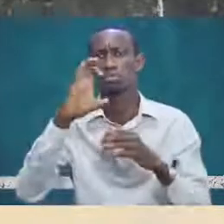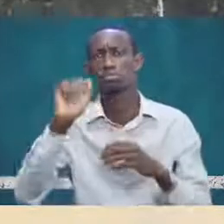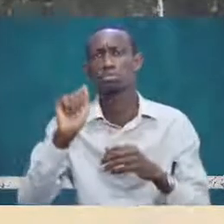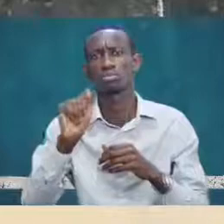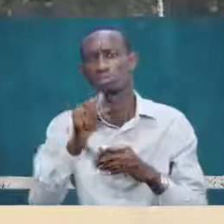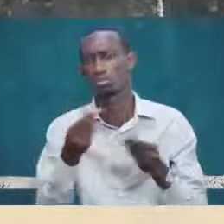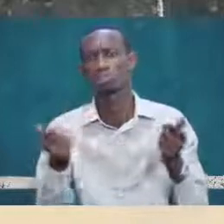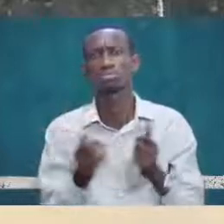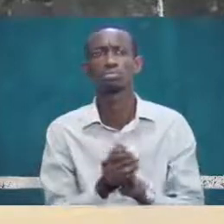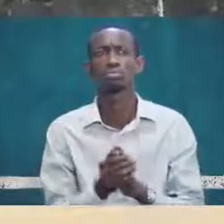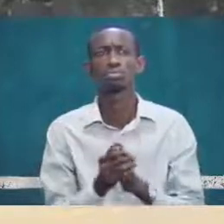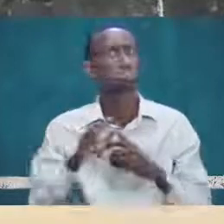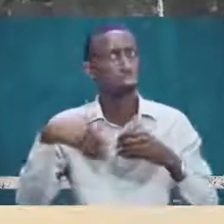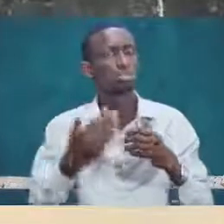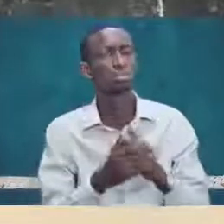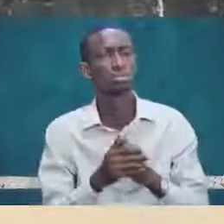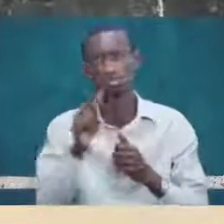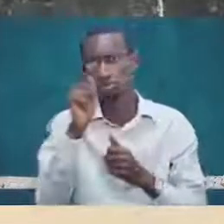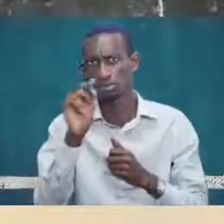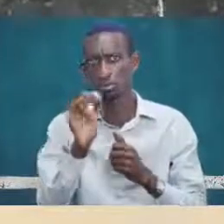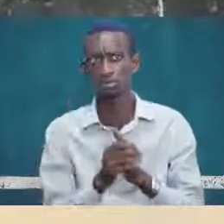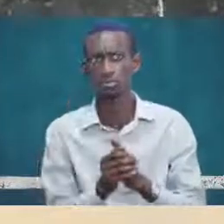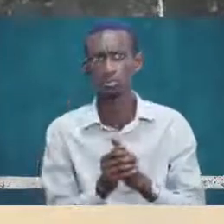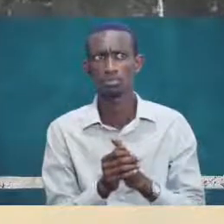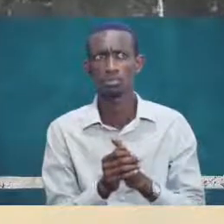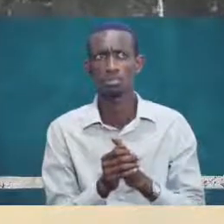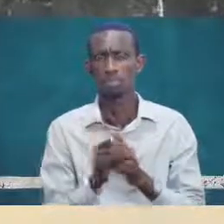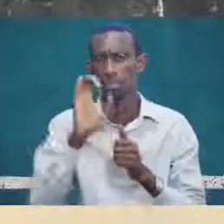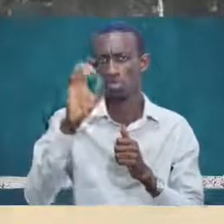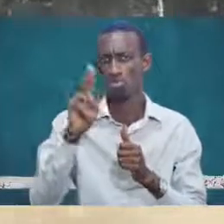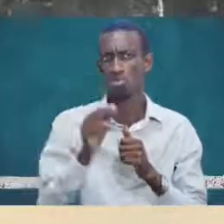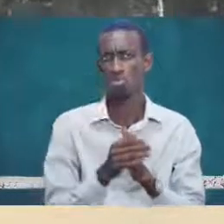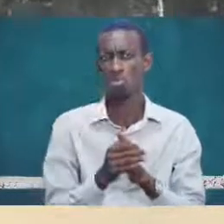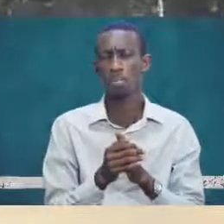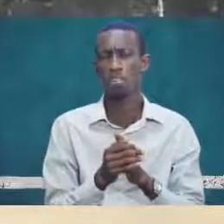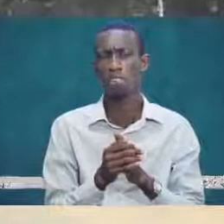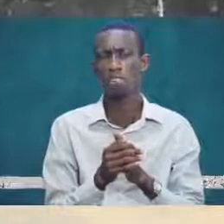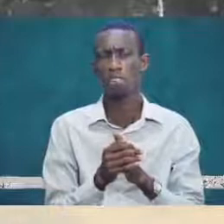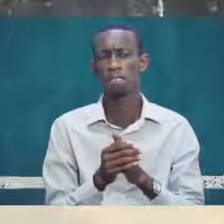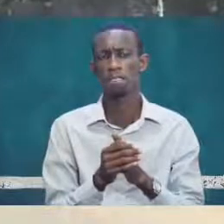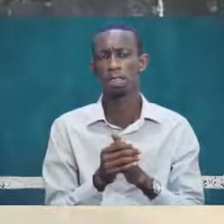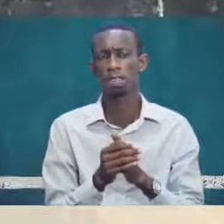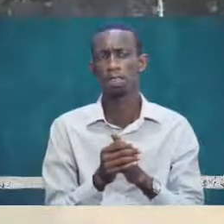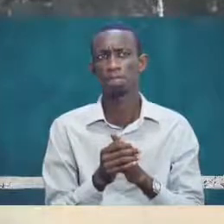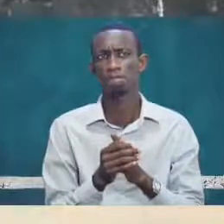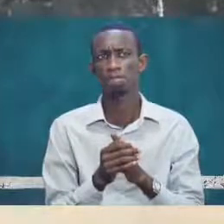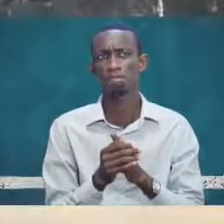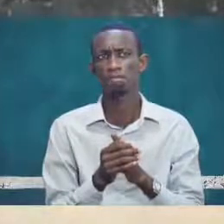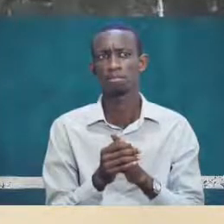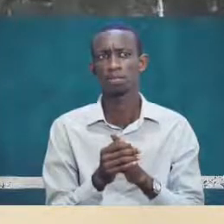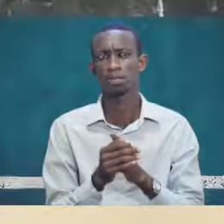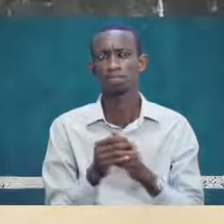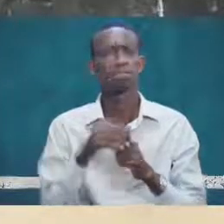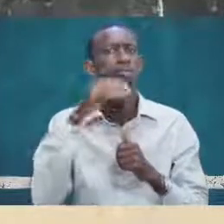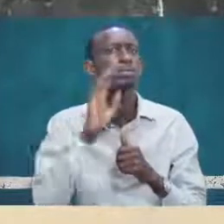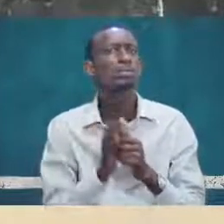2 solution, and then the zinc, the copper metal, the brown